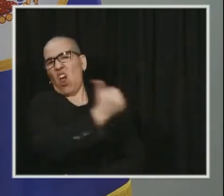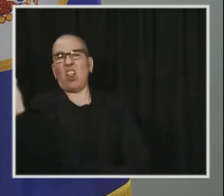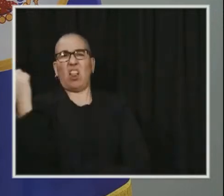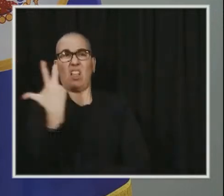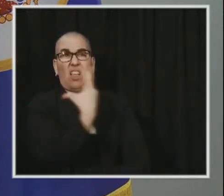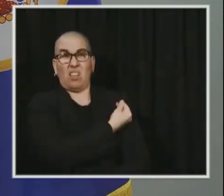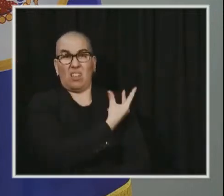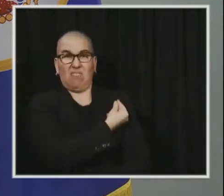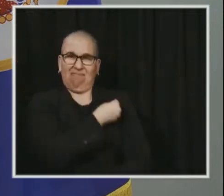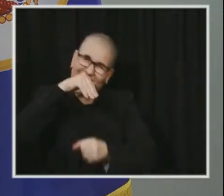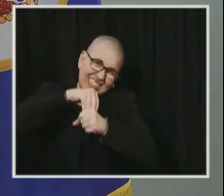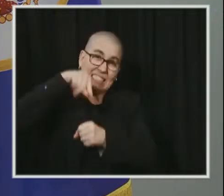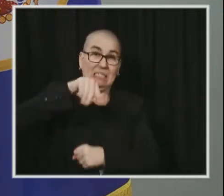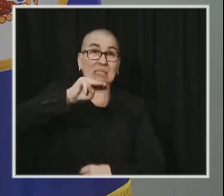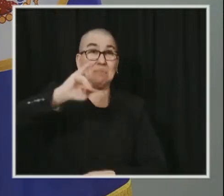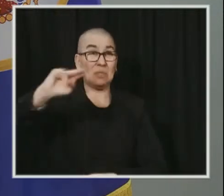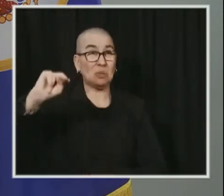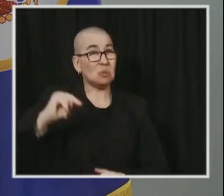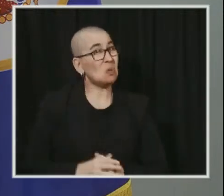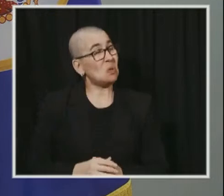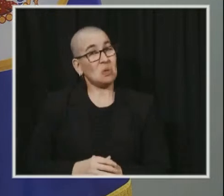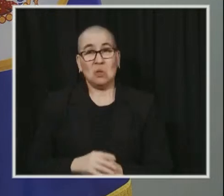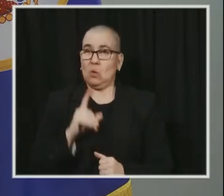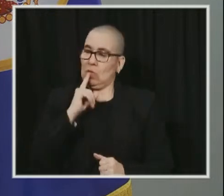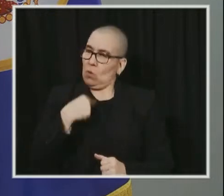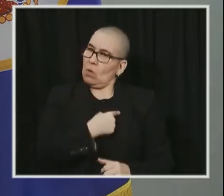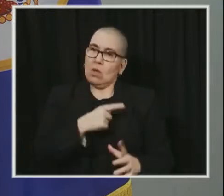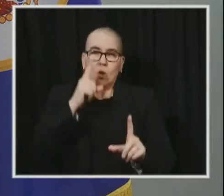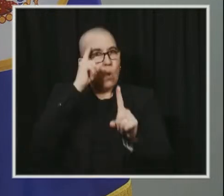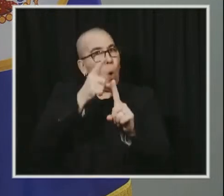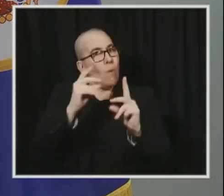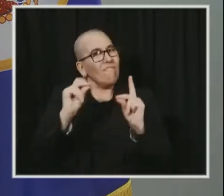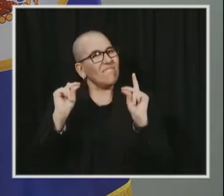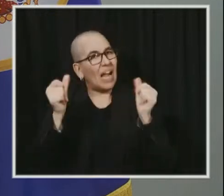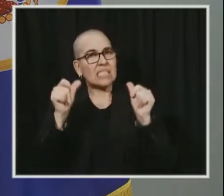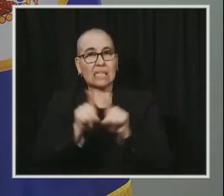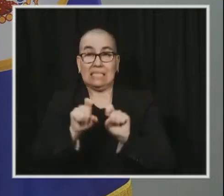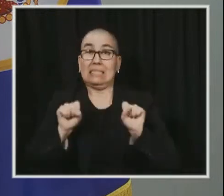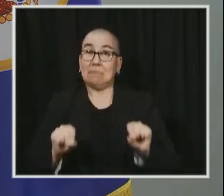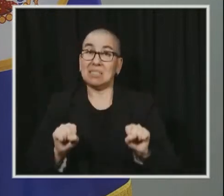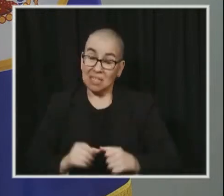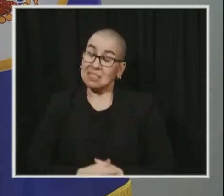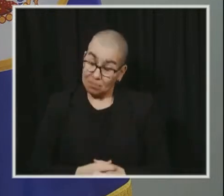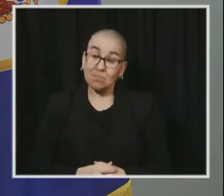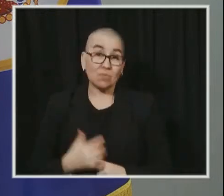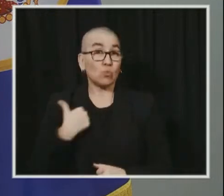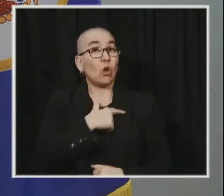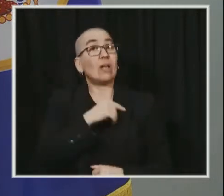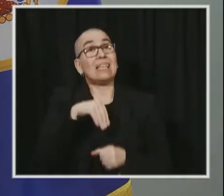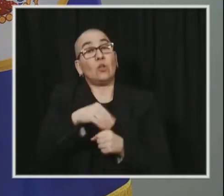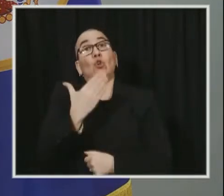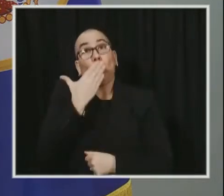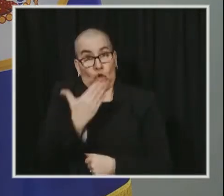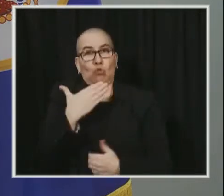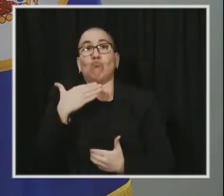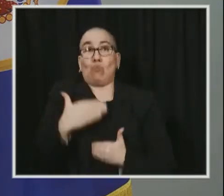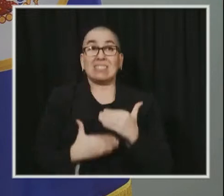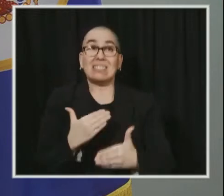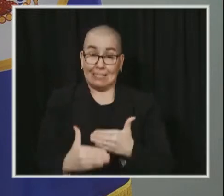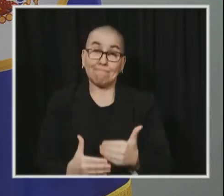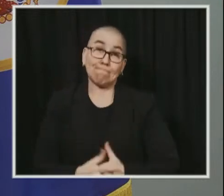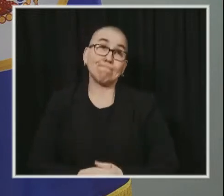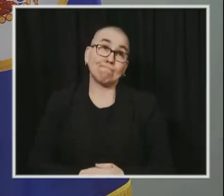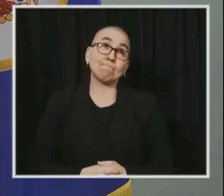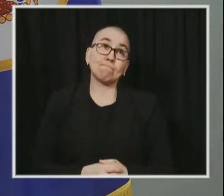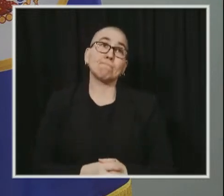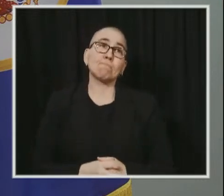as fast as we can, and we will get there. We've seen really good progress, as the governor noted, in the last couple of weeks, and there's